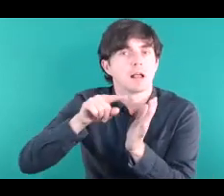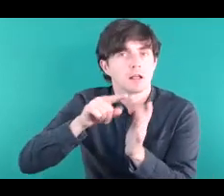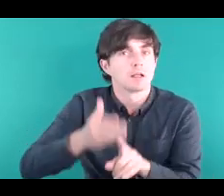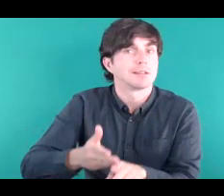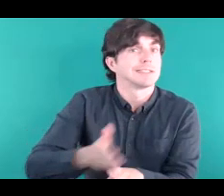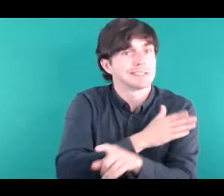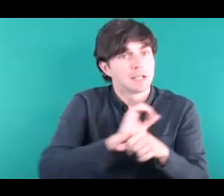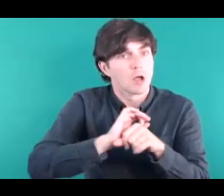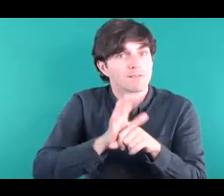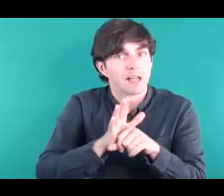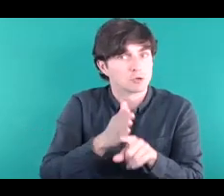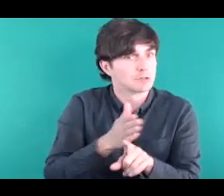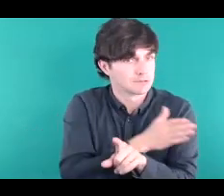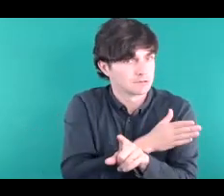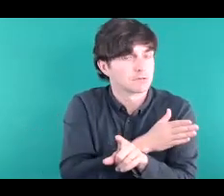So only